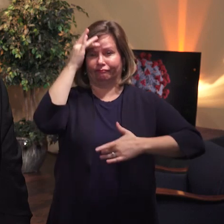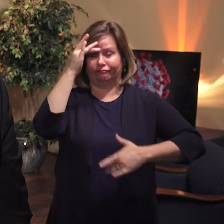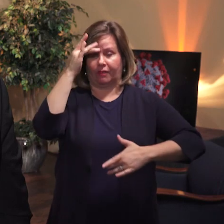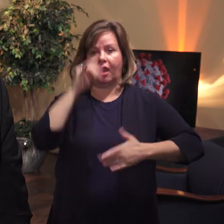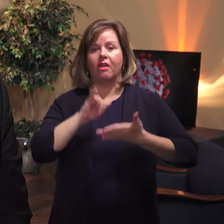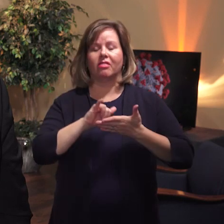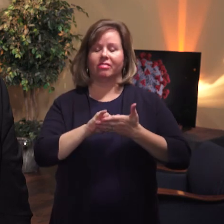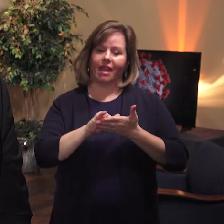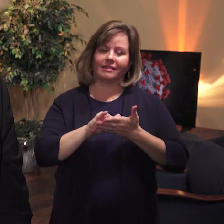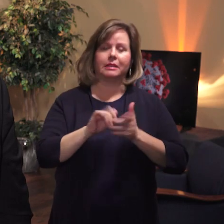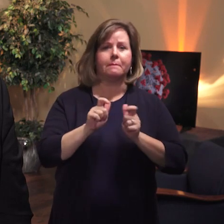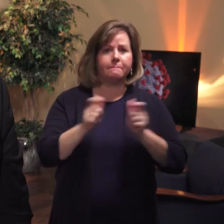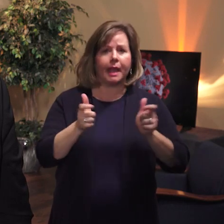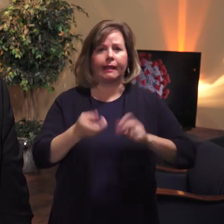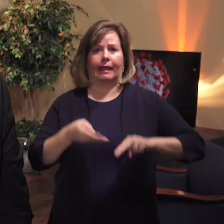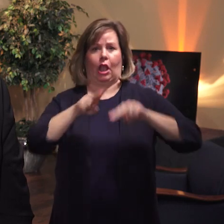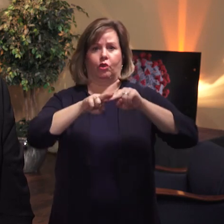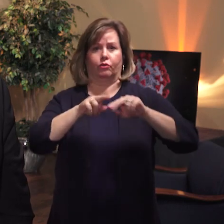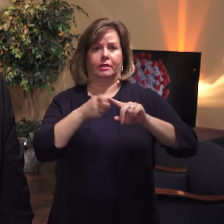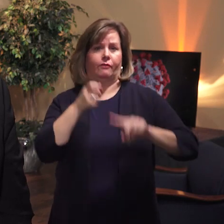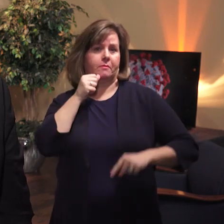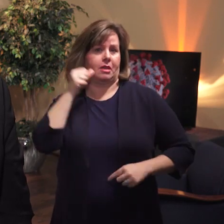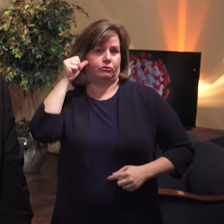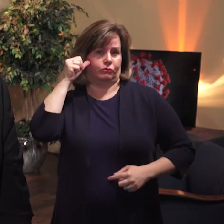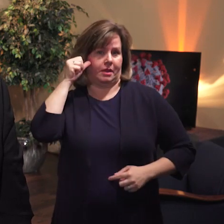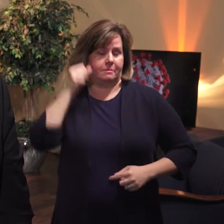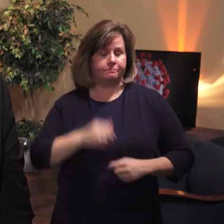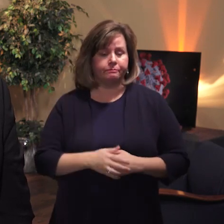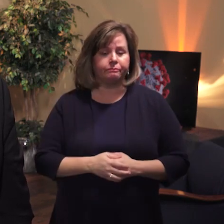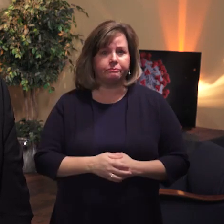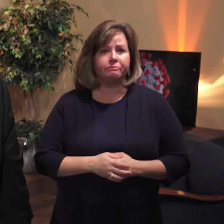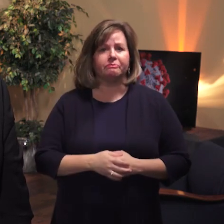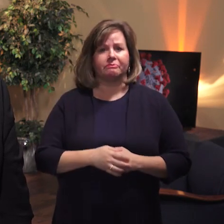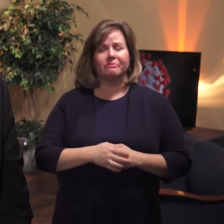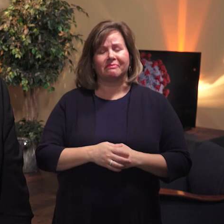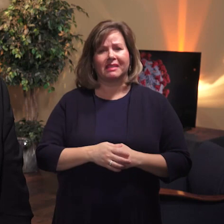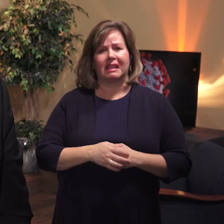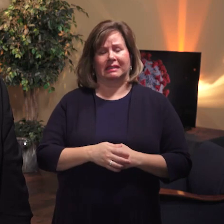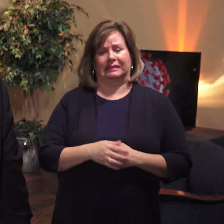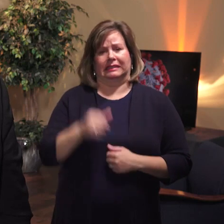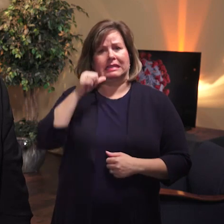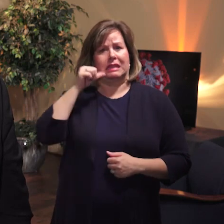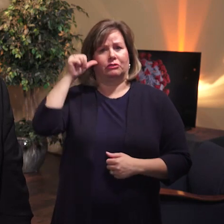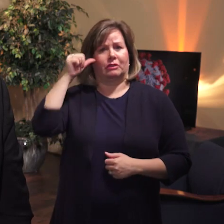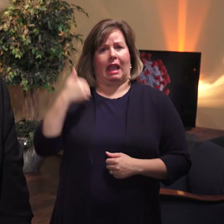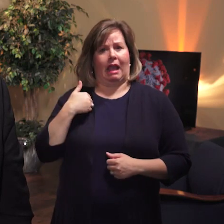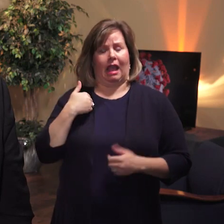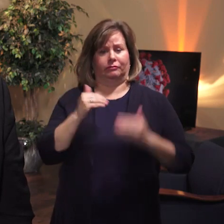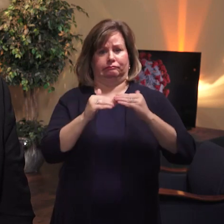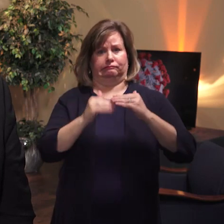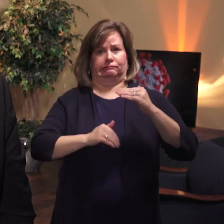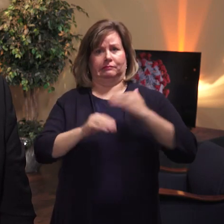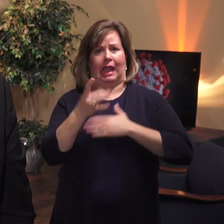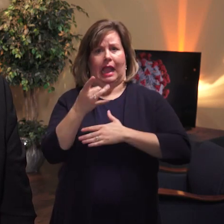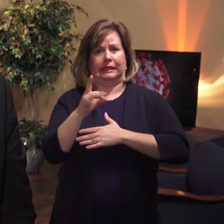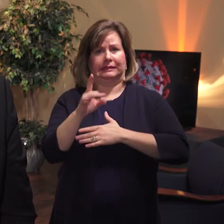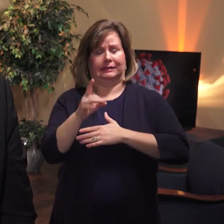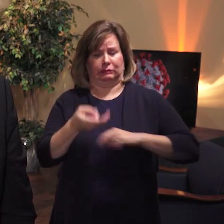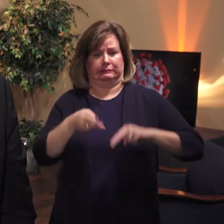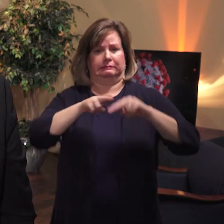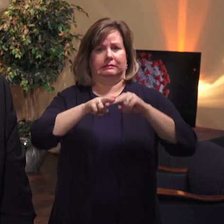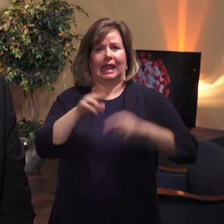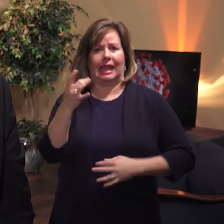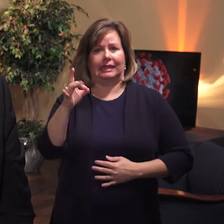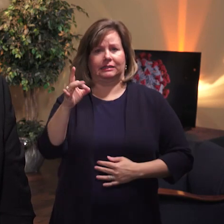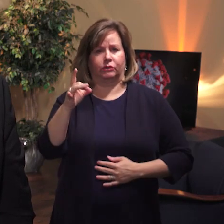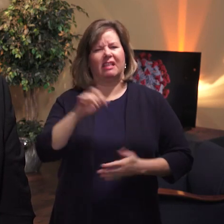increase so far, bringing us to a total of 71 cases. That's an increase of 18 cases from the day before, and we're